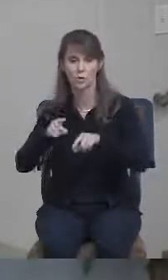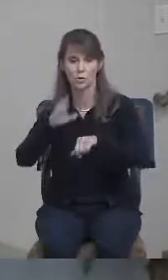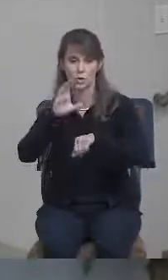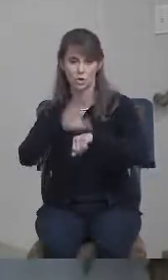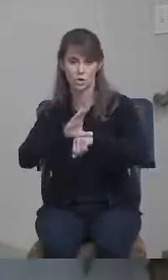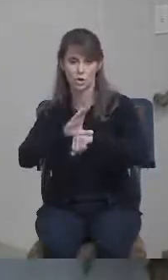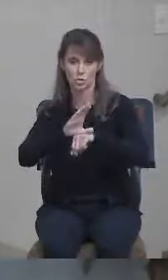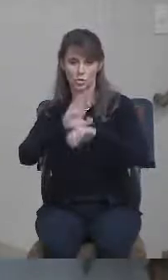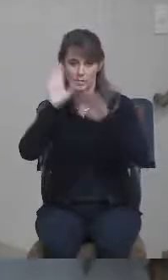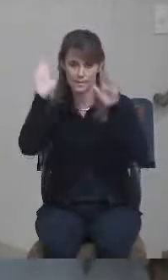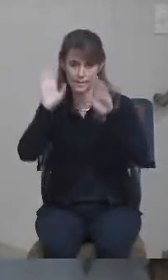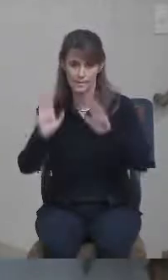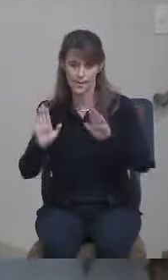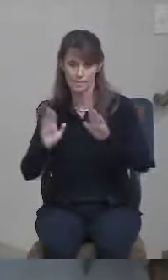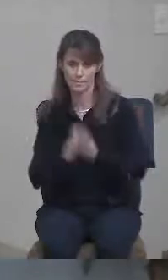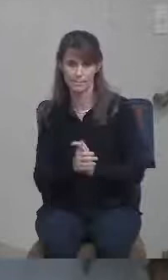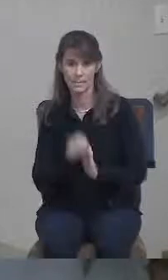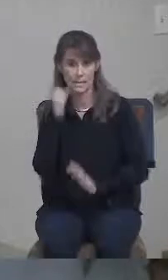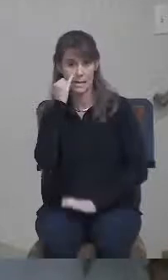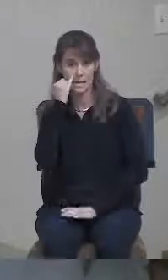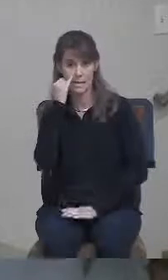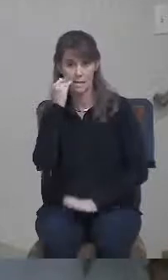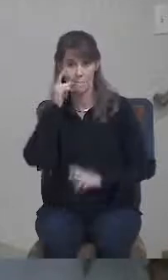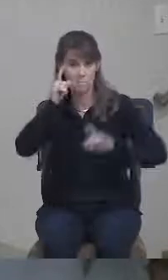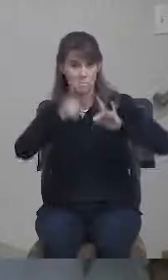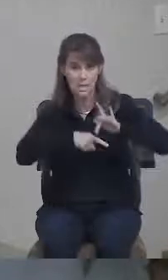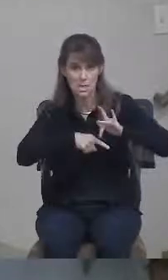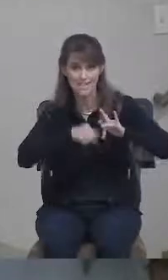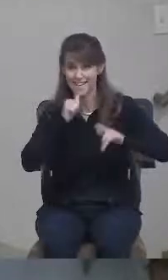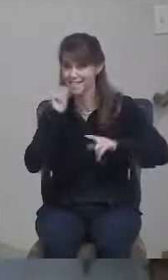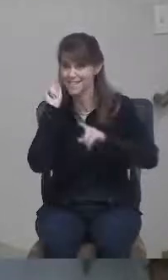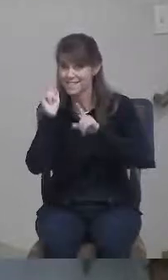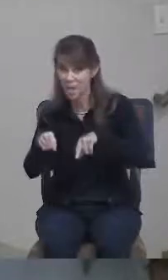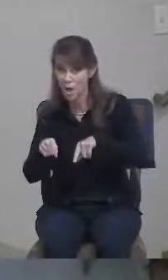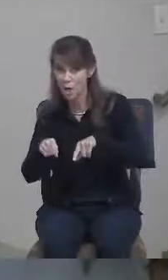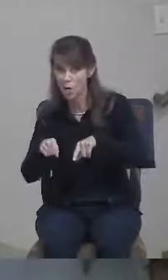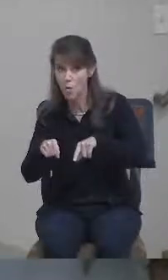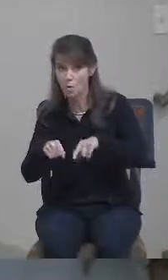once without an allowable excuse was fined 1